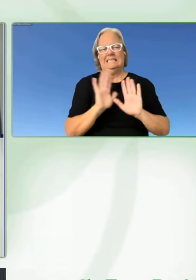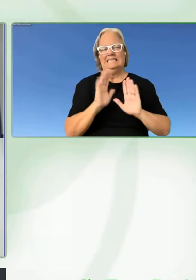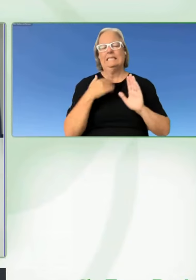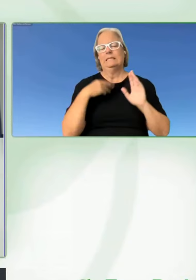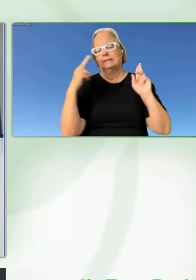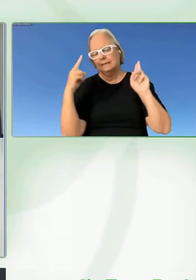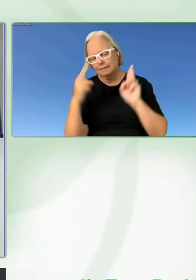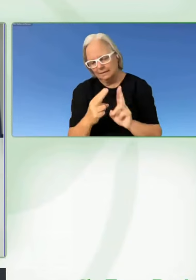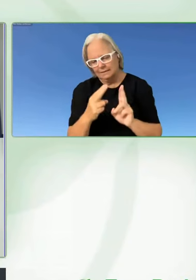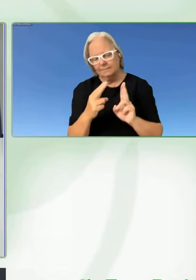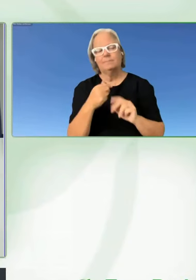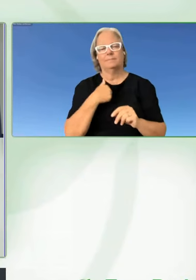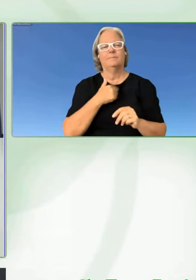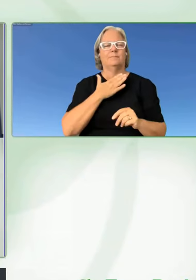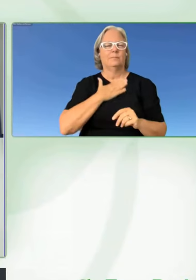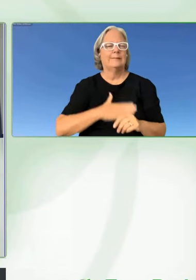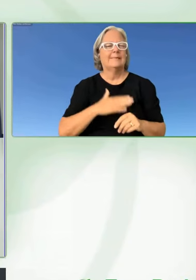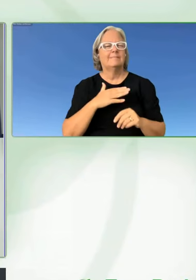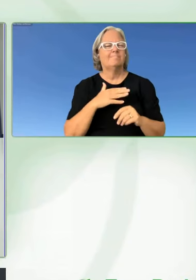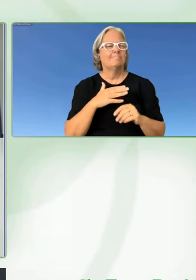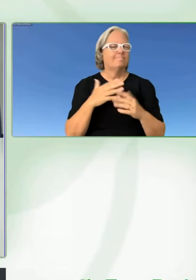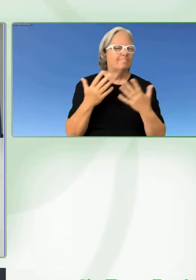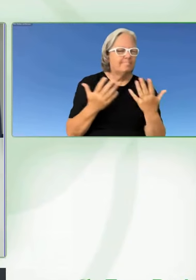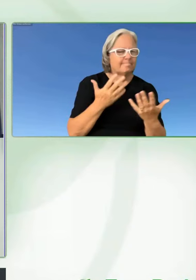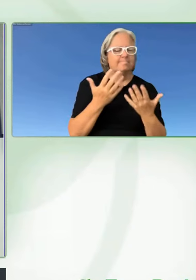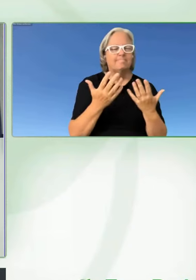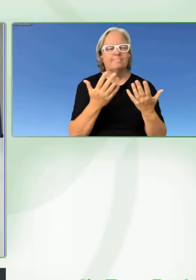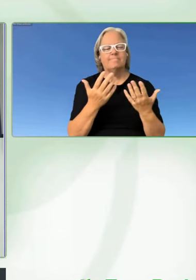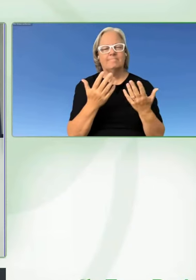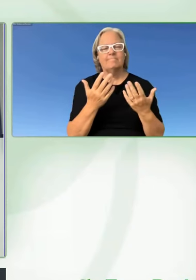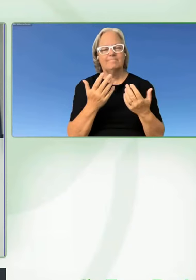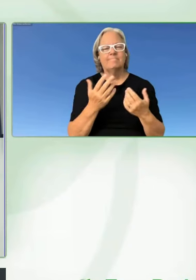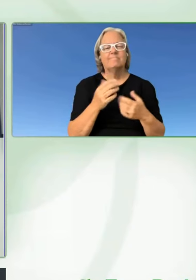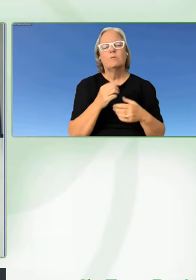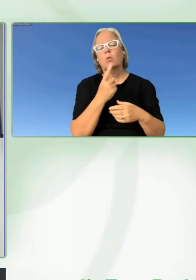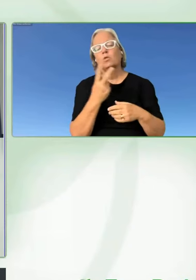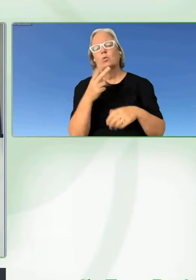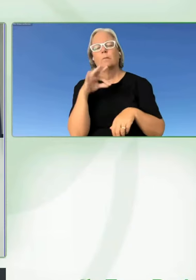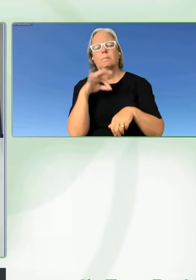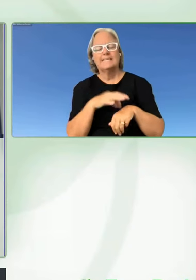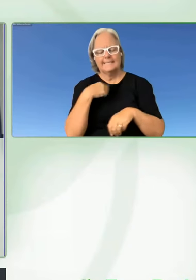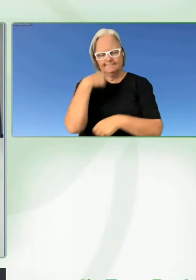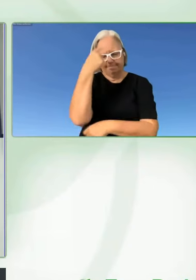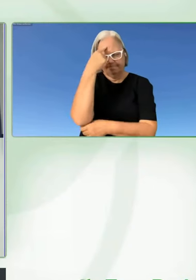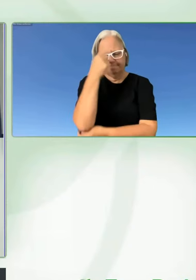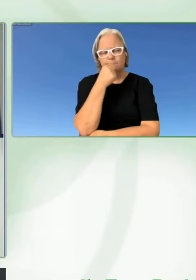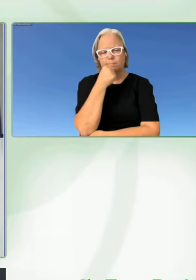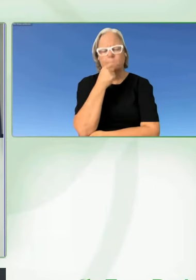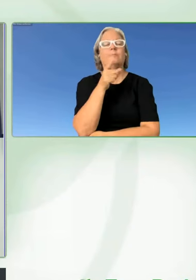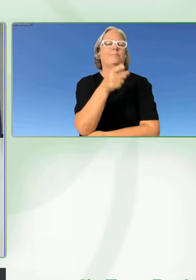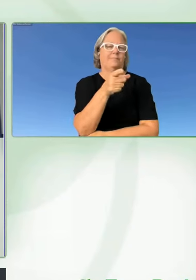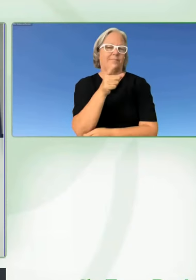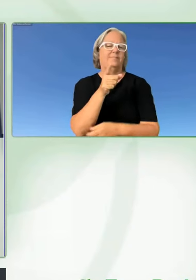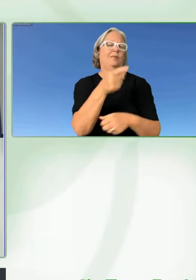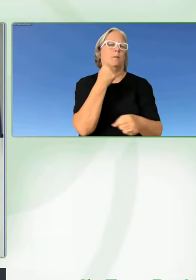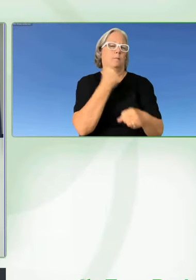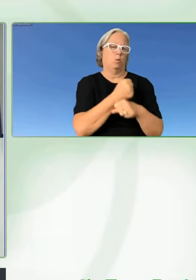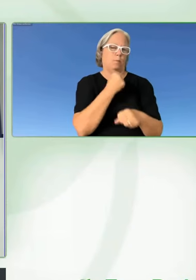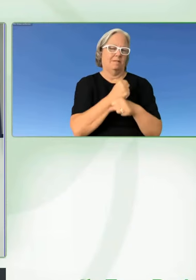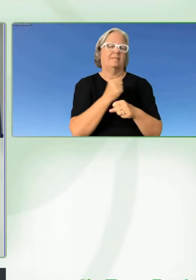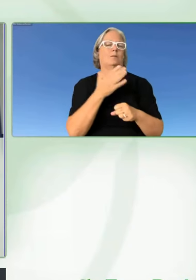let me somehow structure next few minutes. I will first tell you about Employment Equality